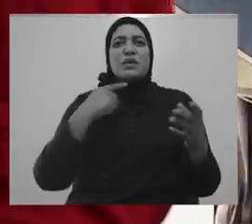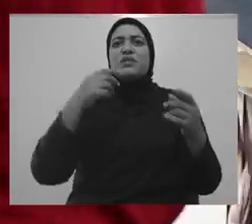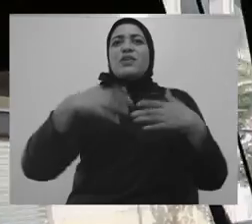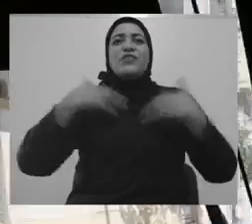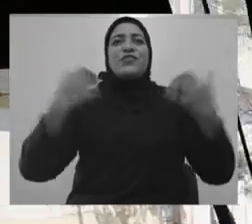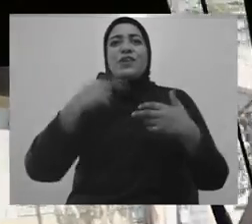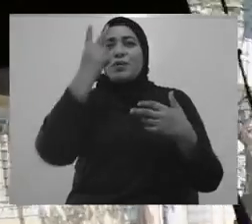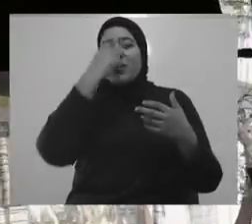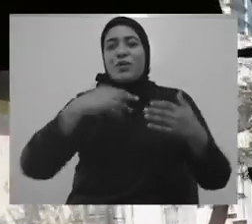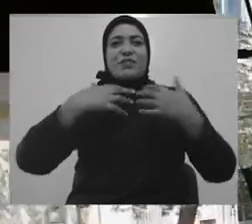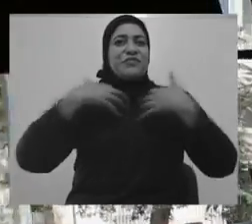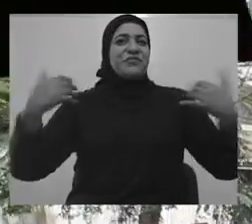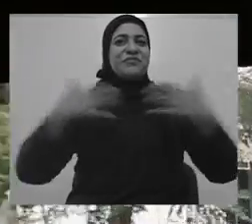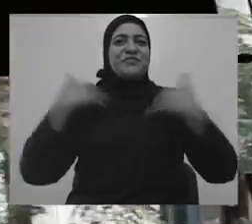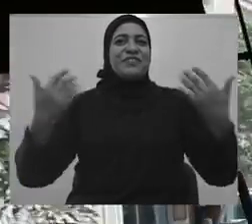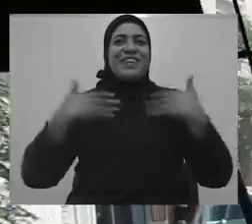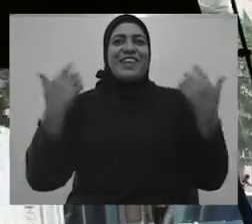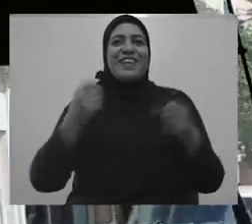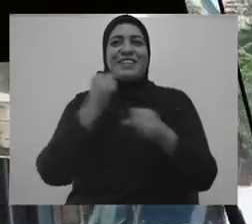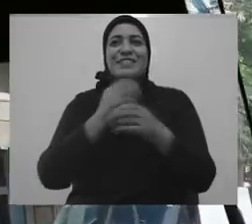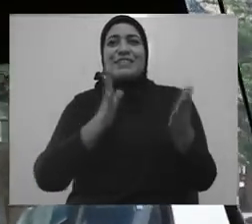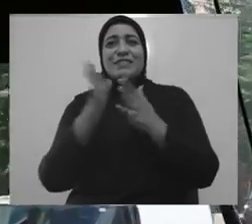selection of disabled people.